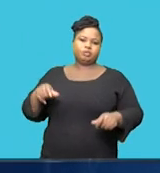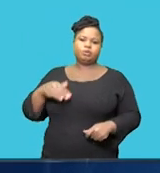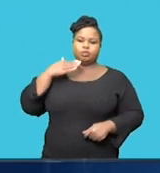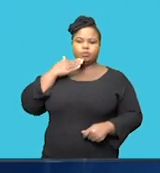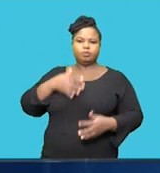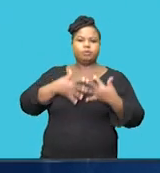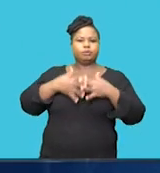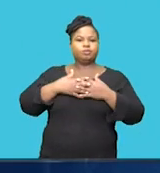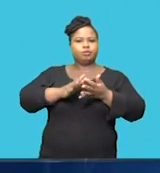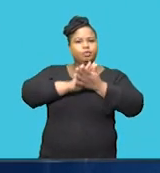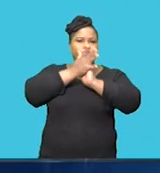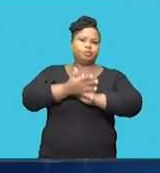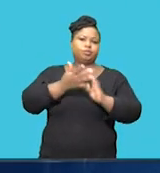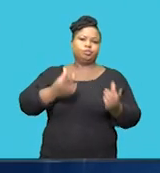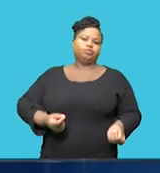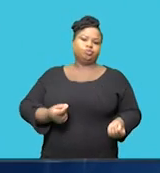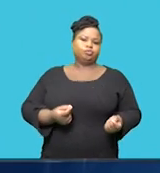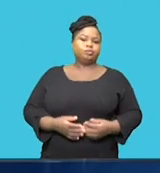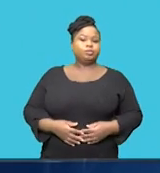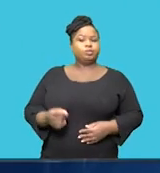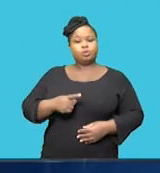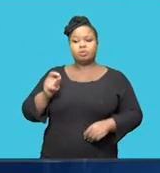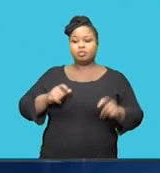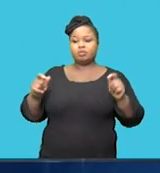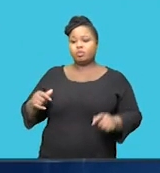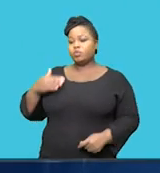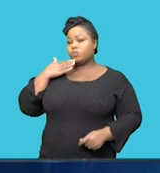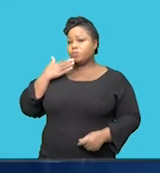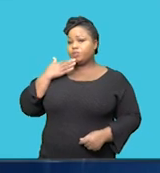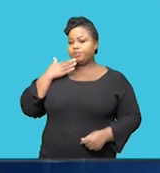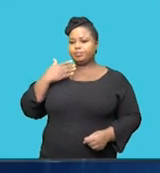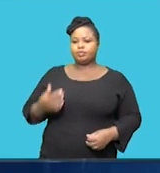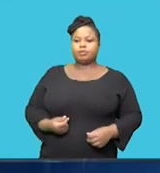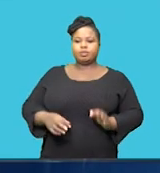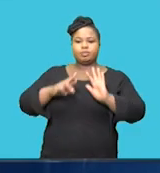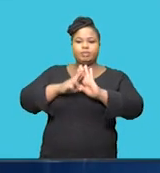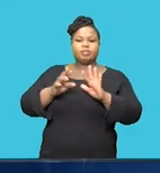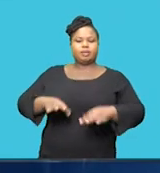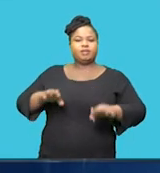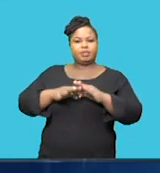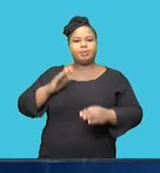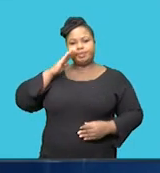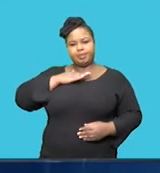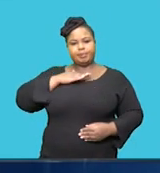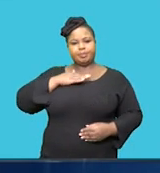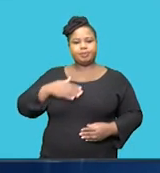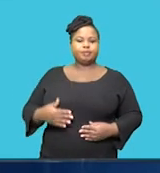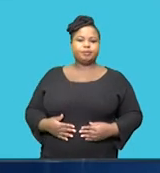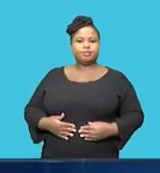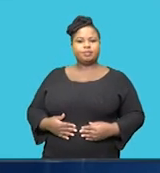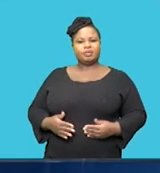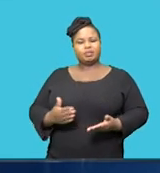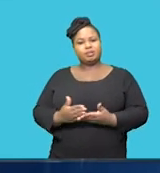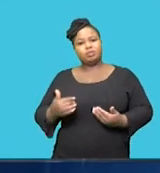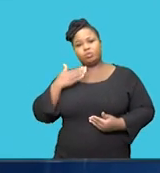bringing disrepute, those parties that are not representing our values and our good image, and they don't